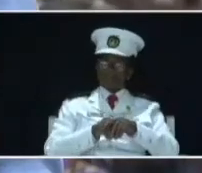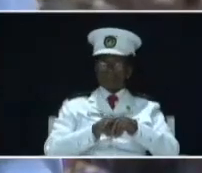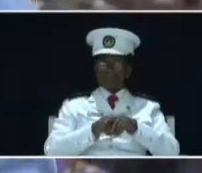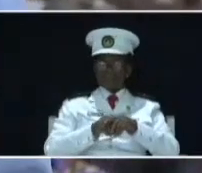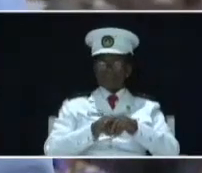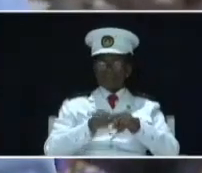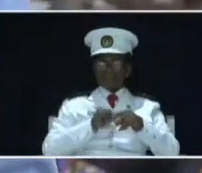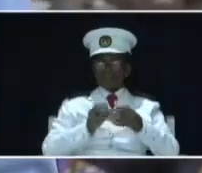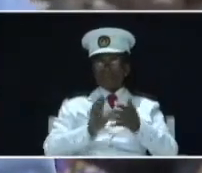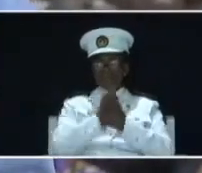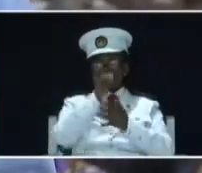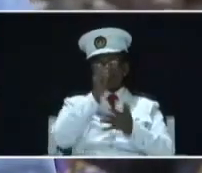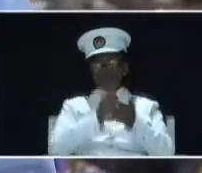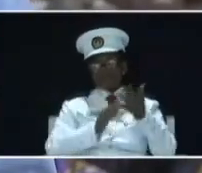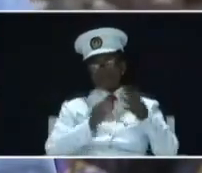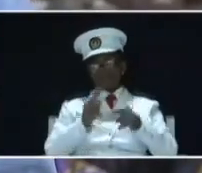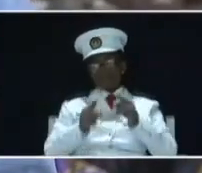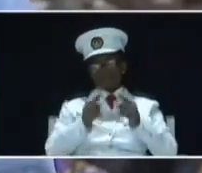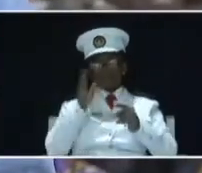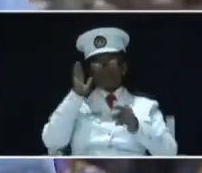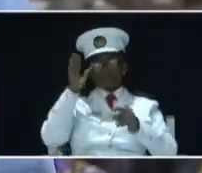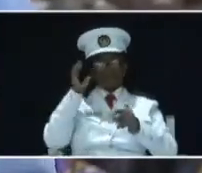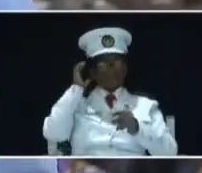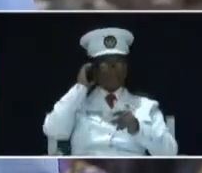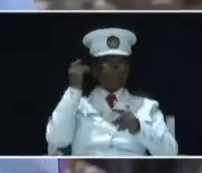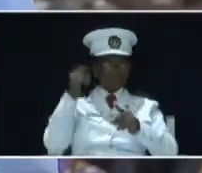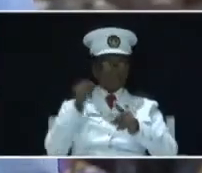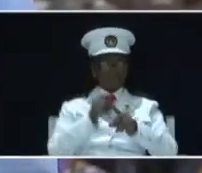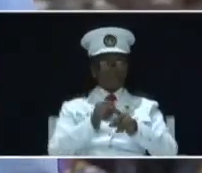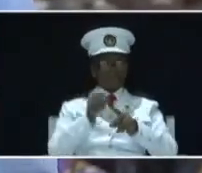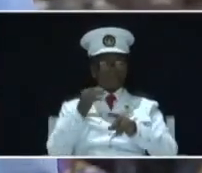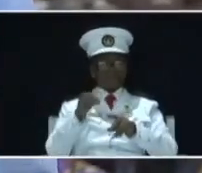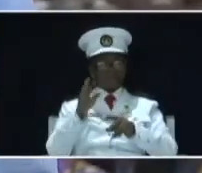But I believe some people will hear the word of God tonight